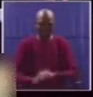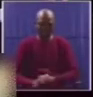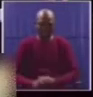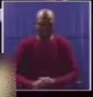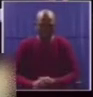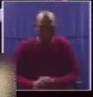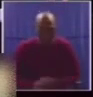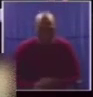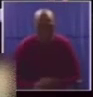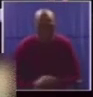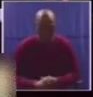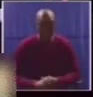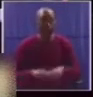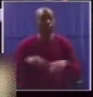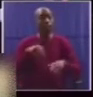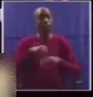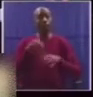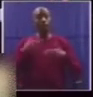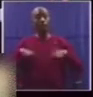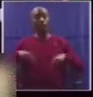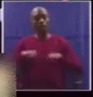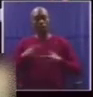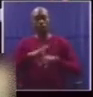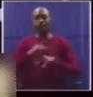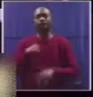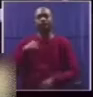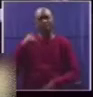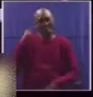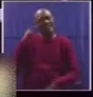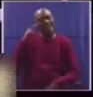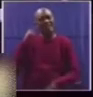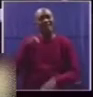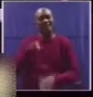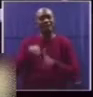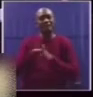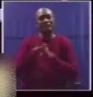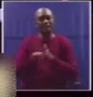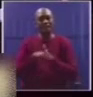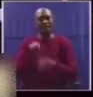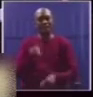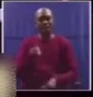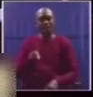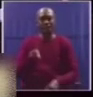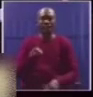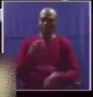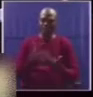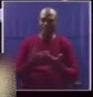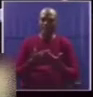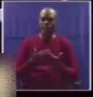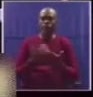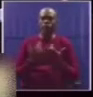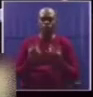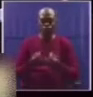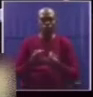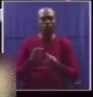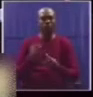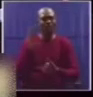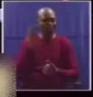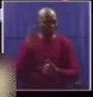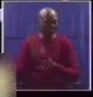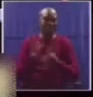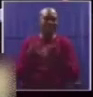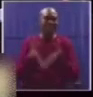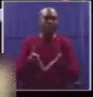In our opinion, the bill before us will do exactly that. We